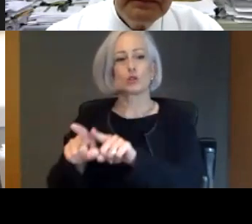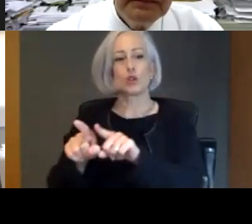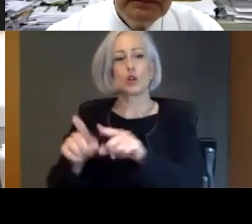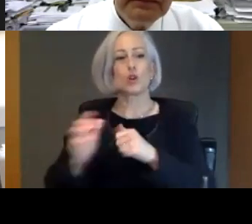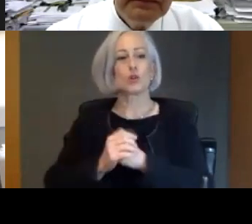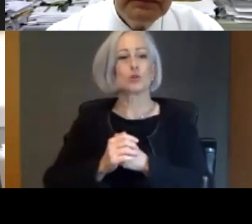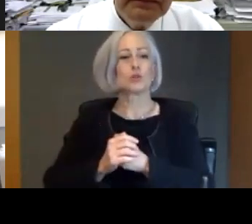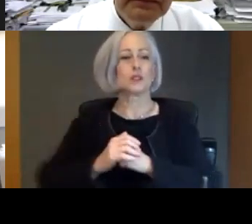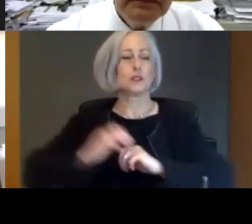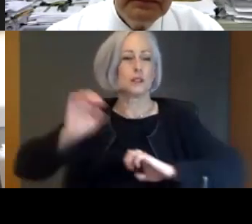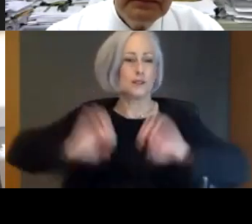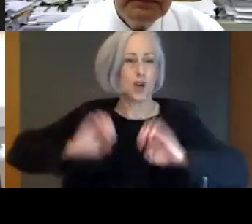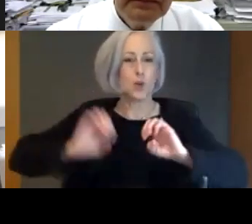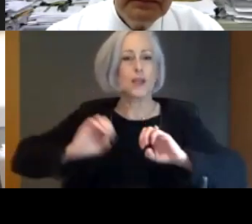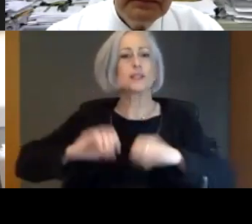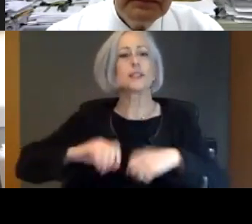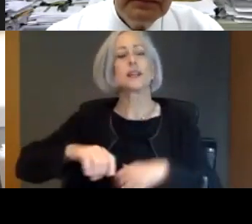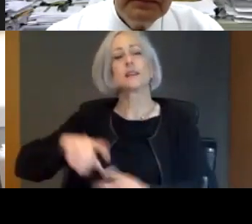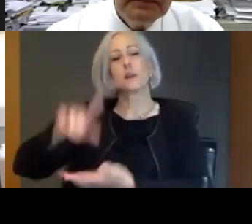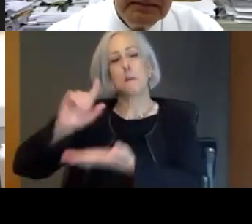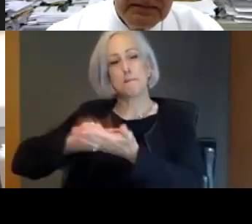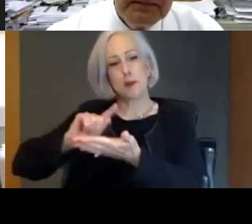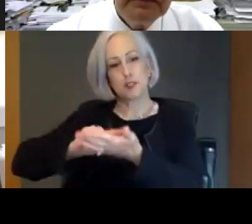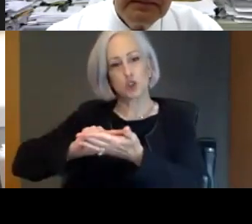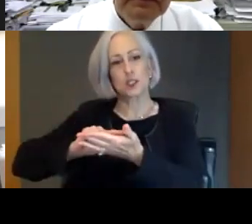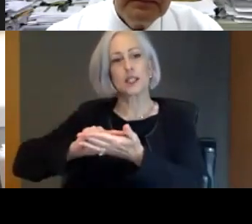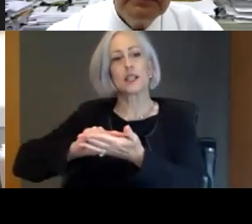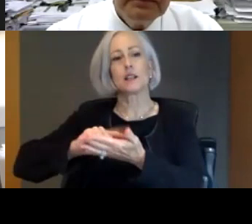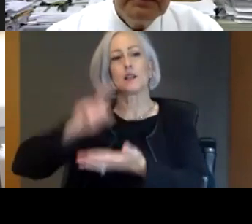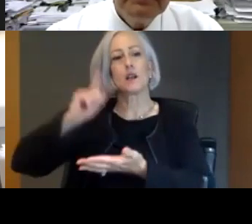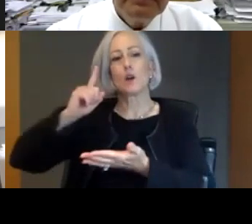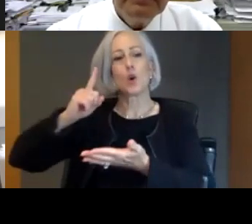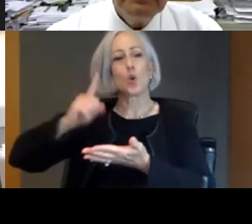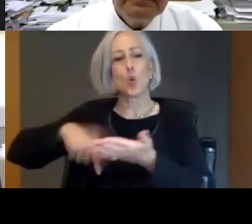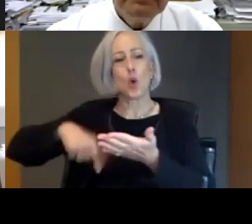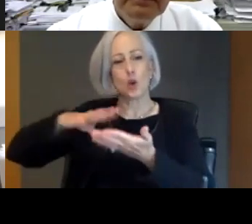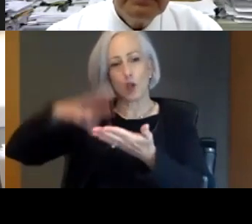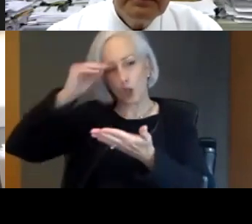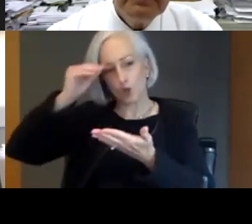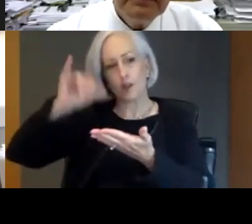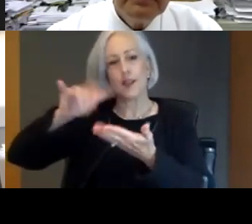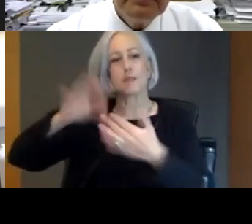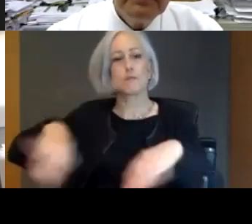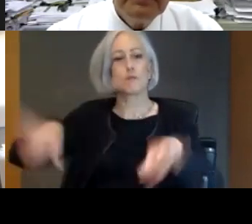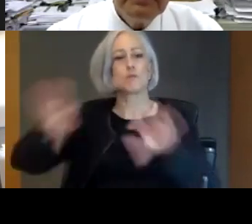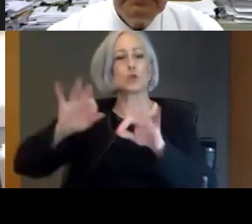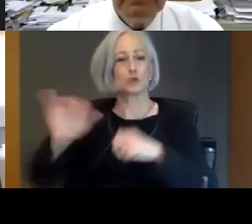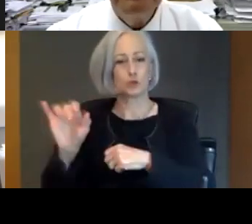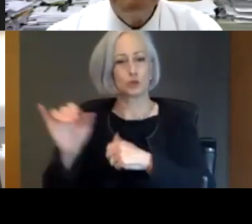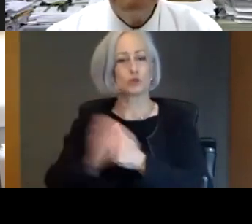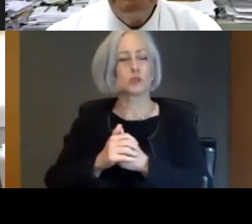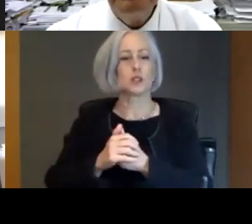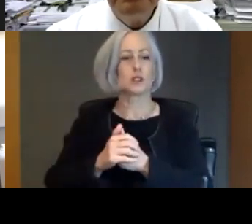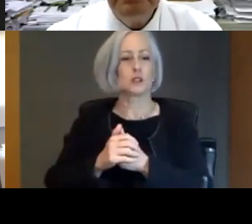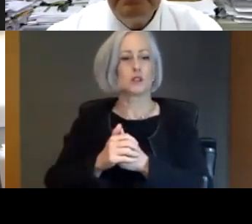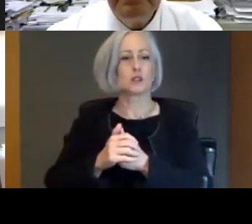evaluating and publishing the impact of our works is even more critical. I believe that